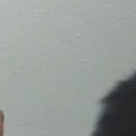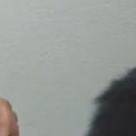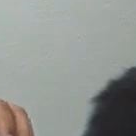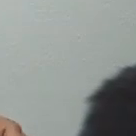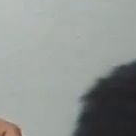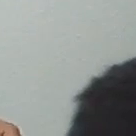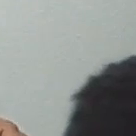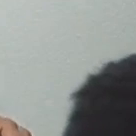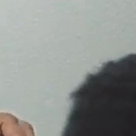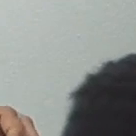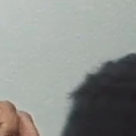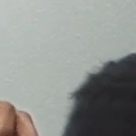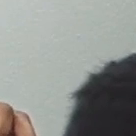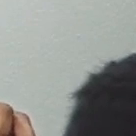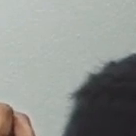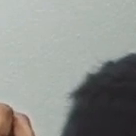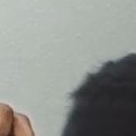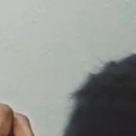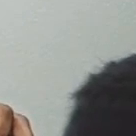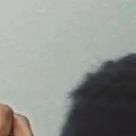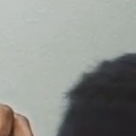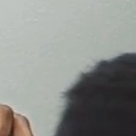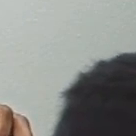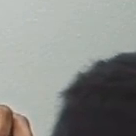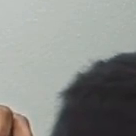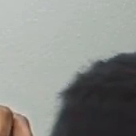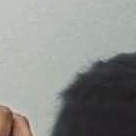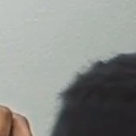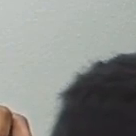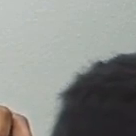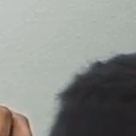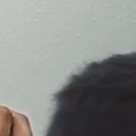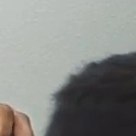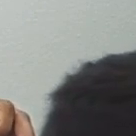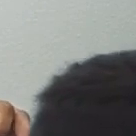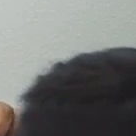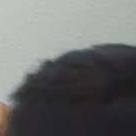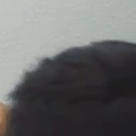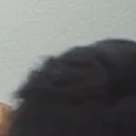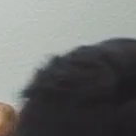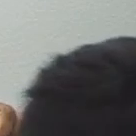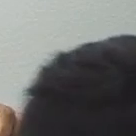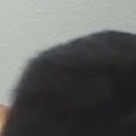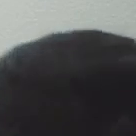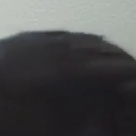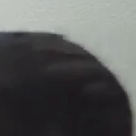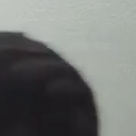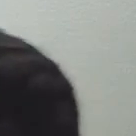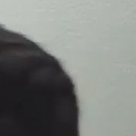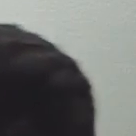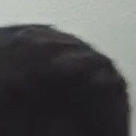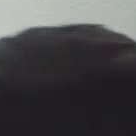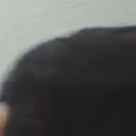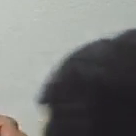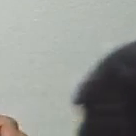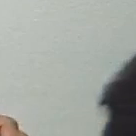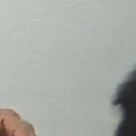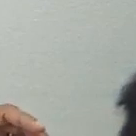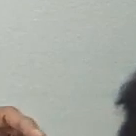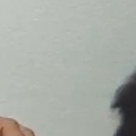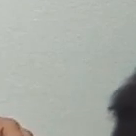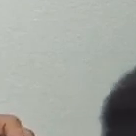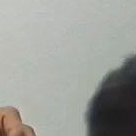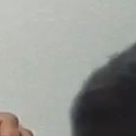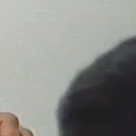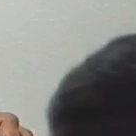eternal Father, the sweet and tender consolation of the Holy Spirit be put with the people of God, now and forevermore. Amen. Amen. I